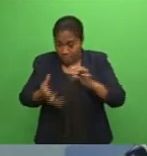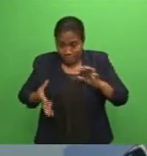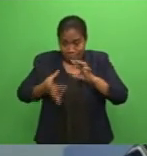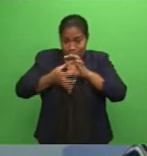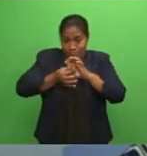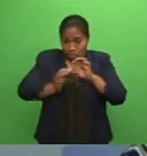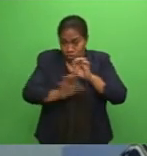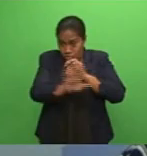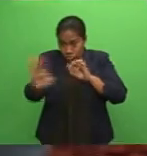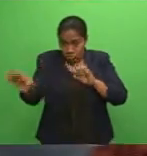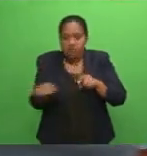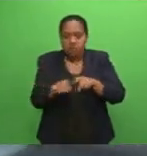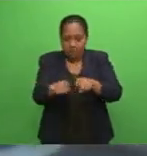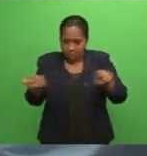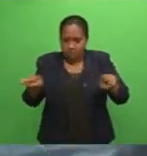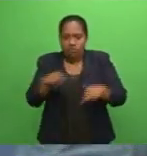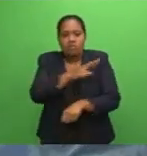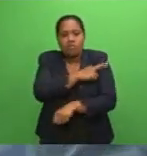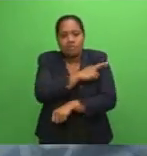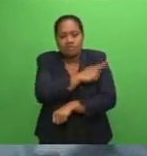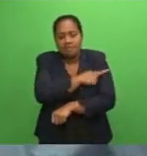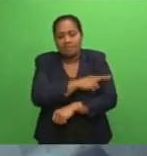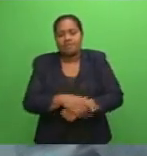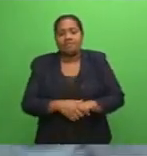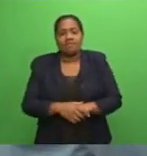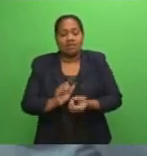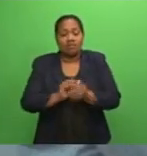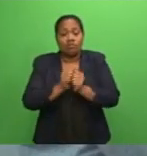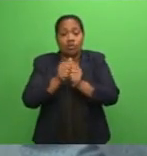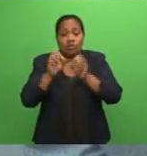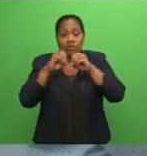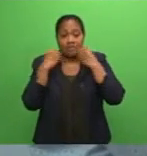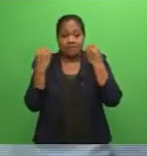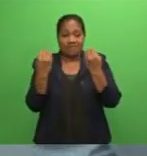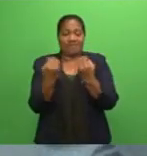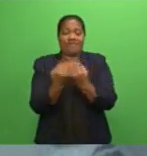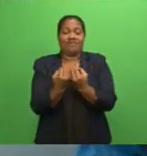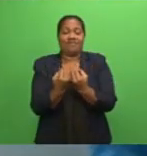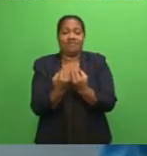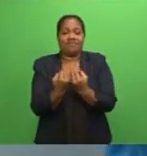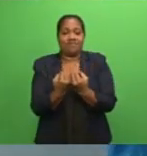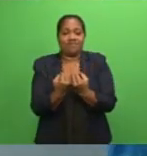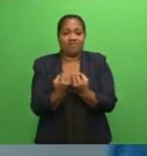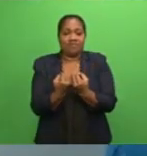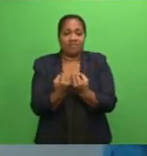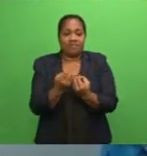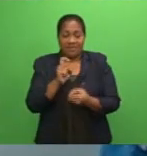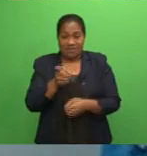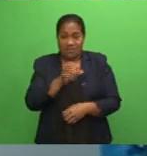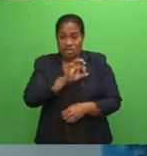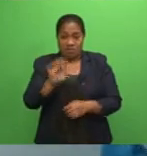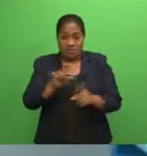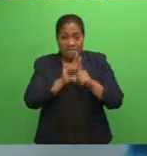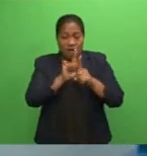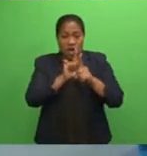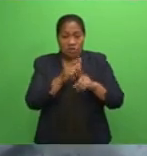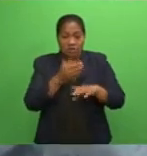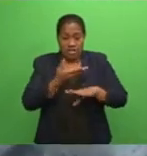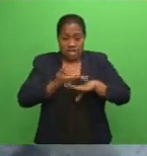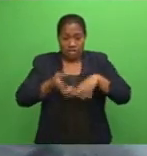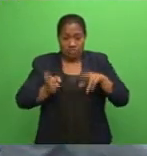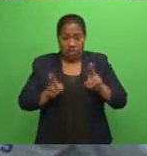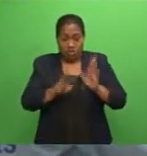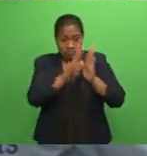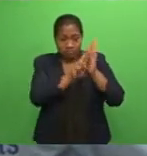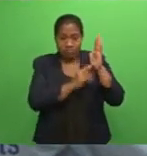are responsible for. Sporting organizations found not to be complying with the new norms will be stopped from holding any form